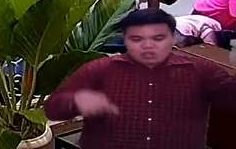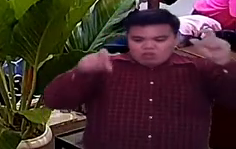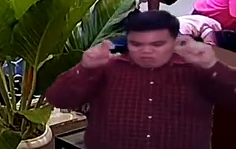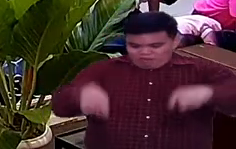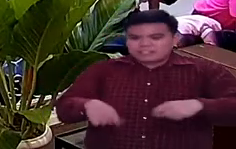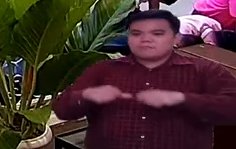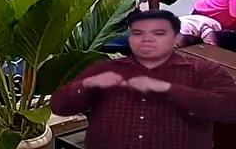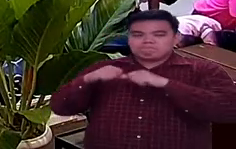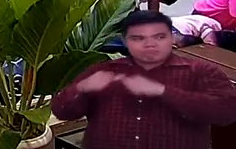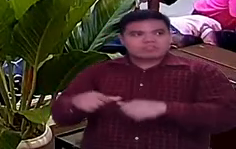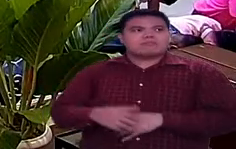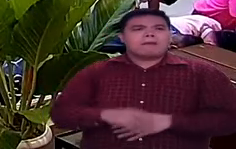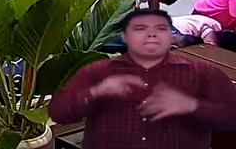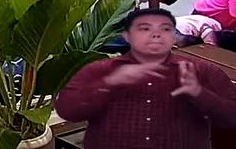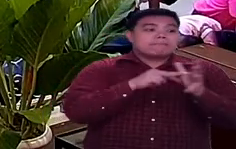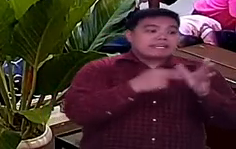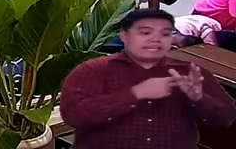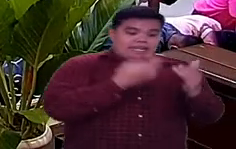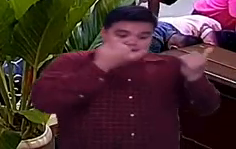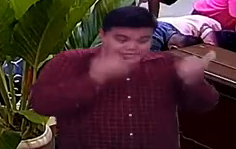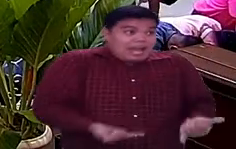us. Meaning